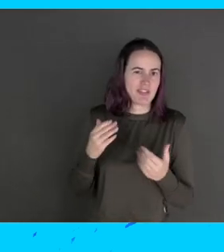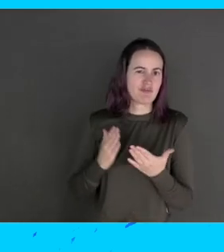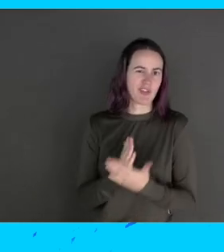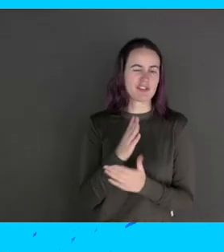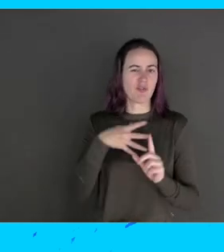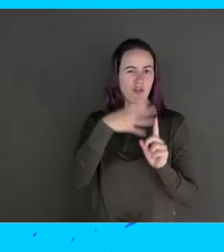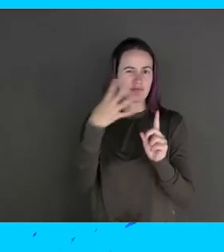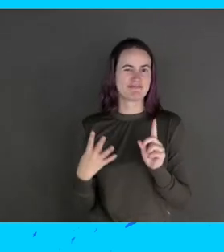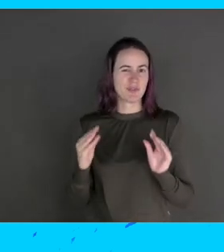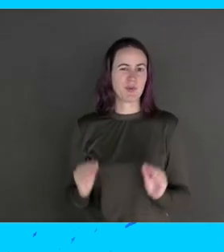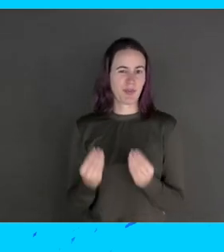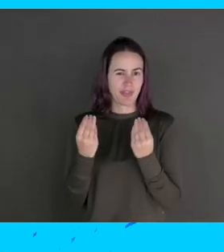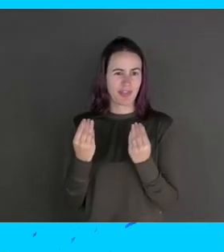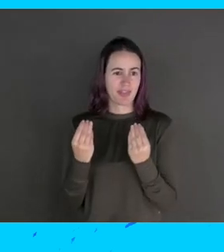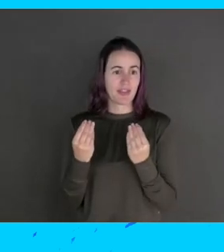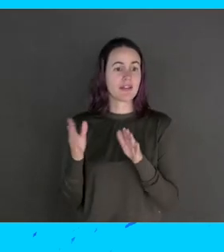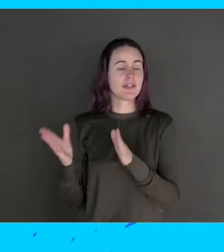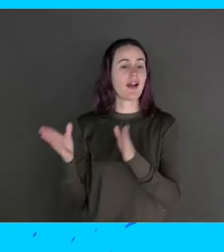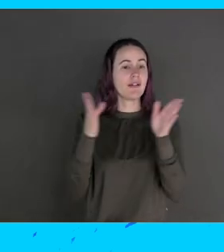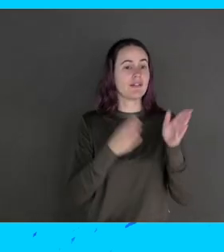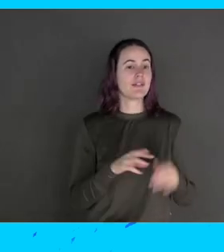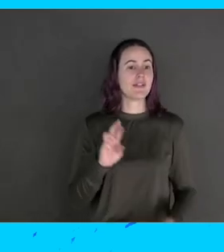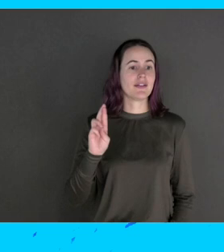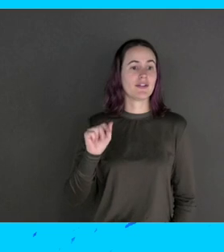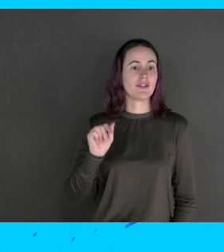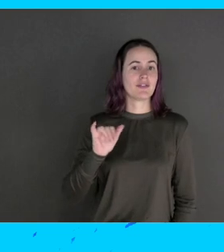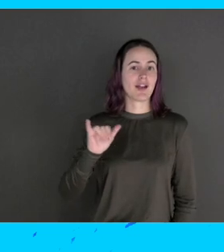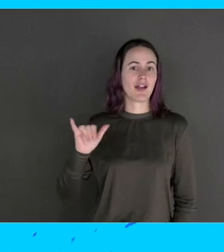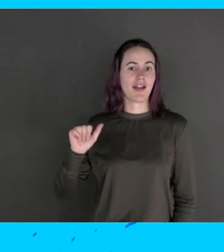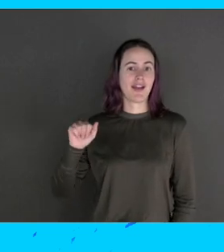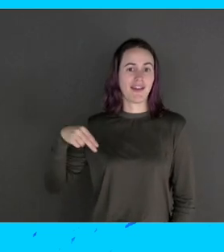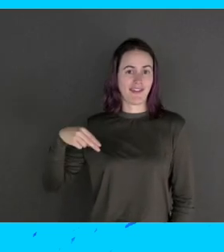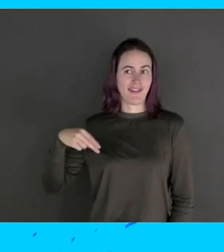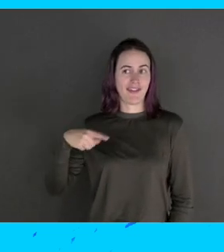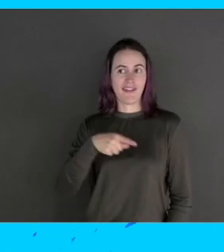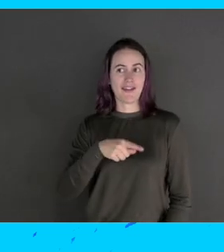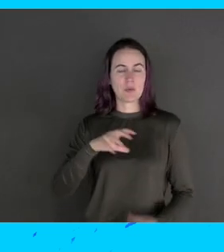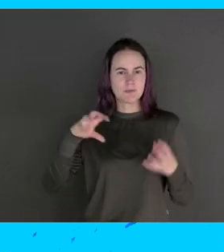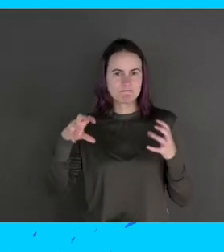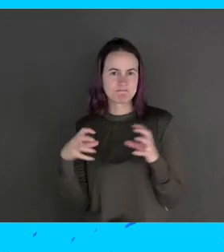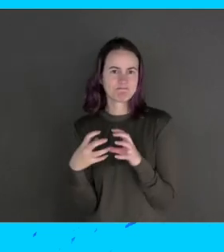towards Ryan for the key messages and takeaways and call to action.